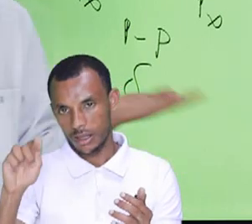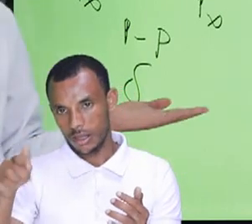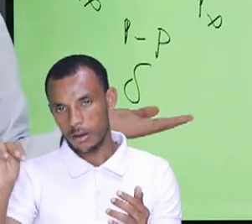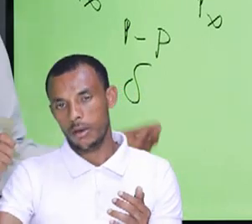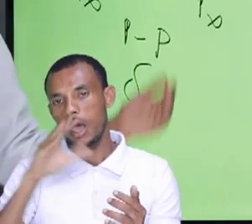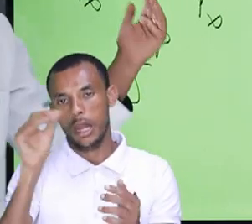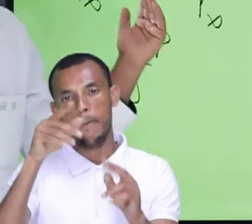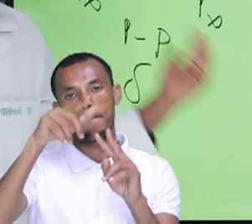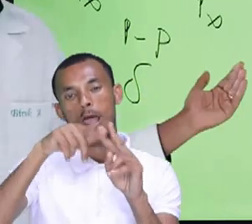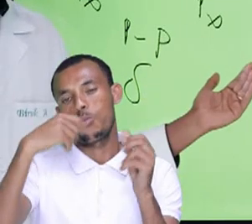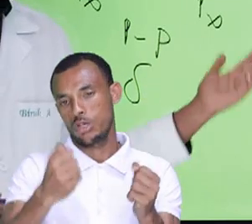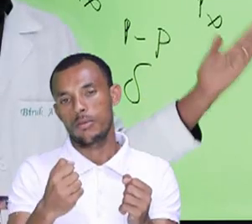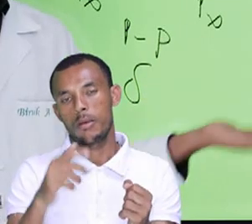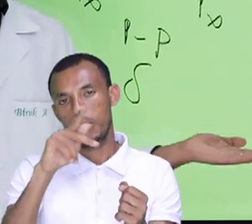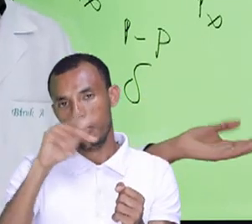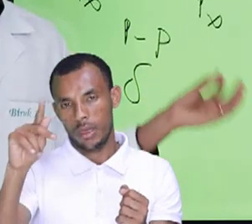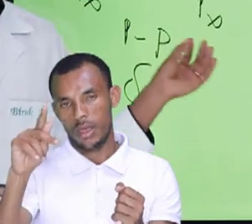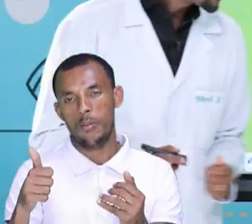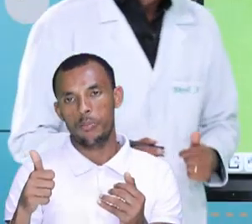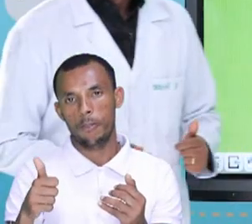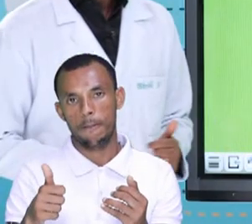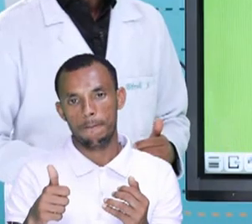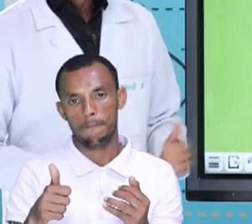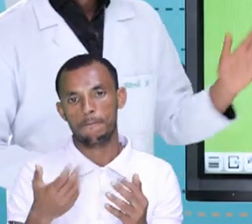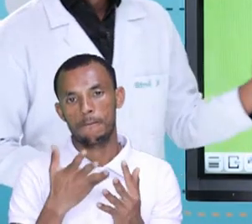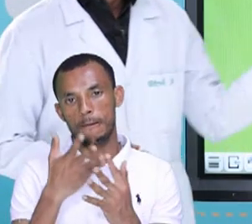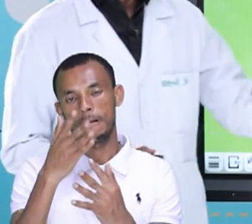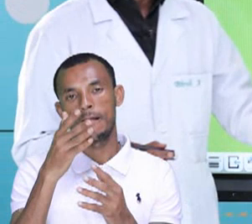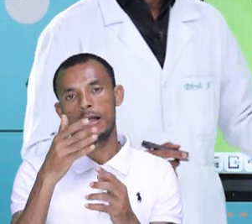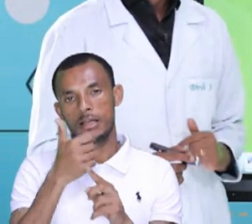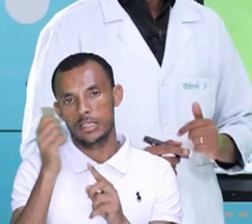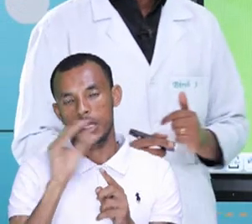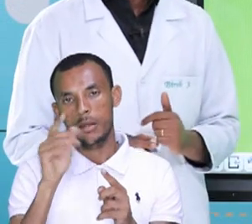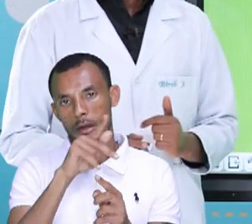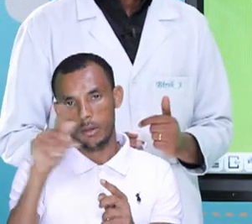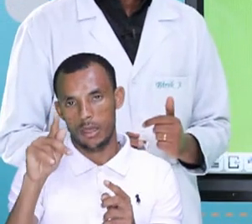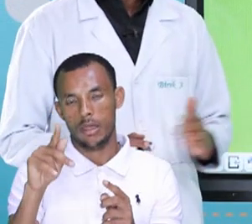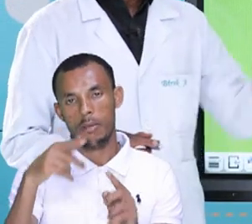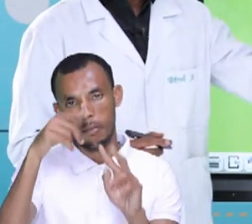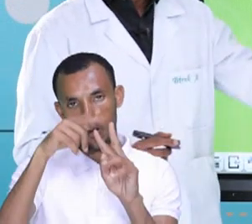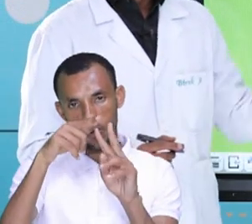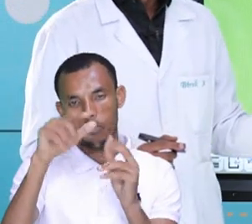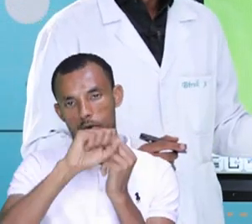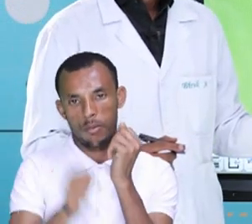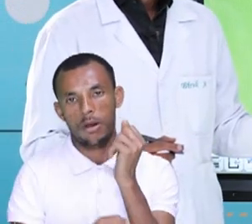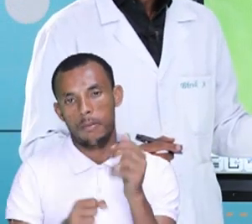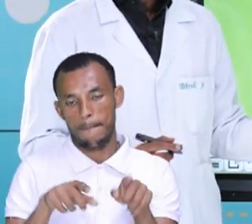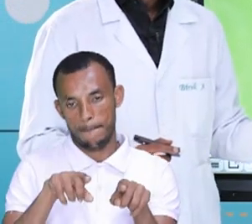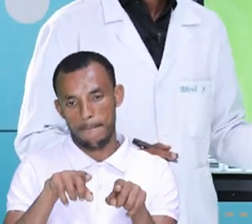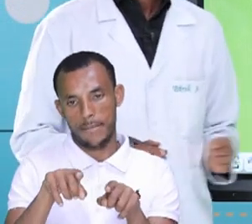pi bonds are possible. PP sigma bond possible along nuclear axis. PP pi bond can be formed a